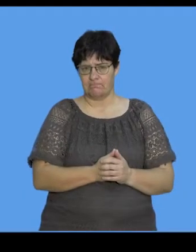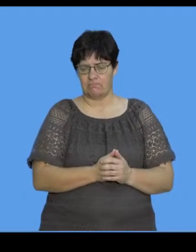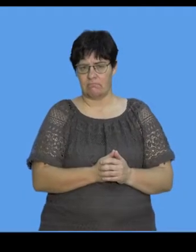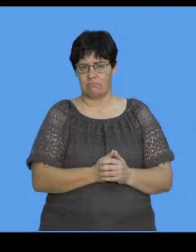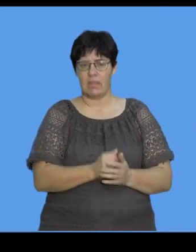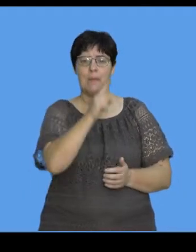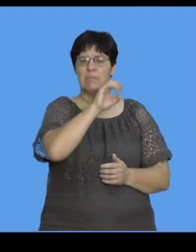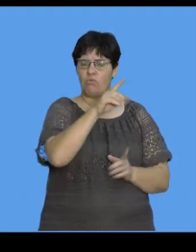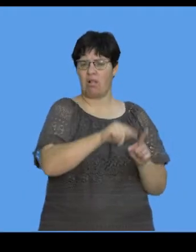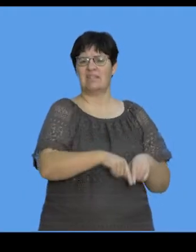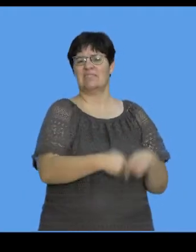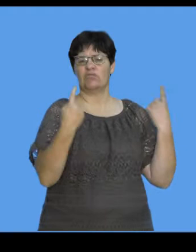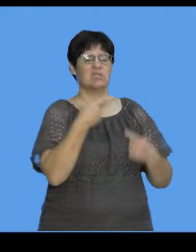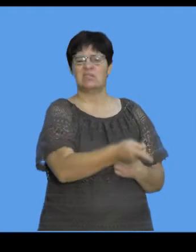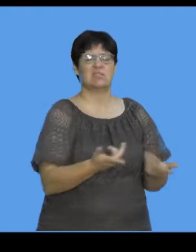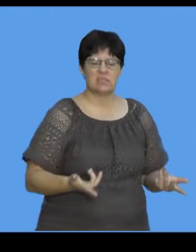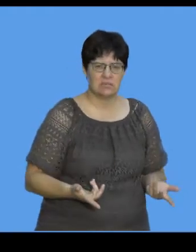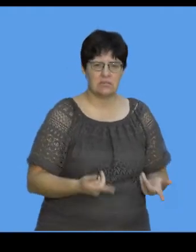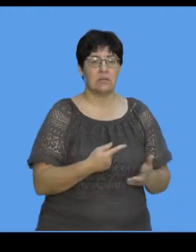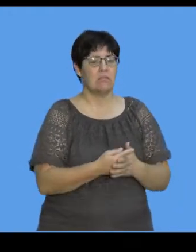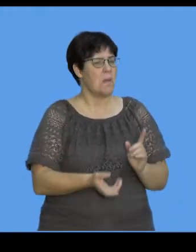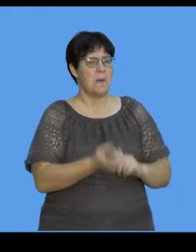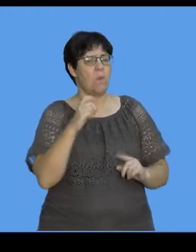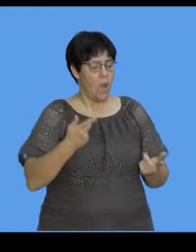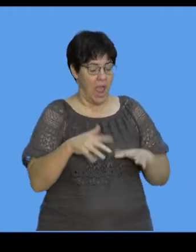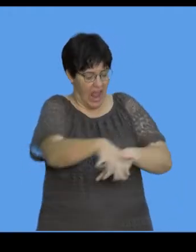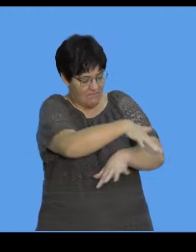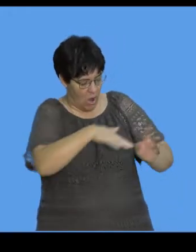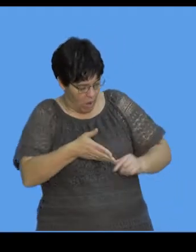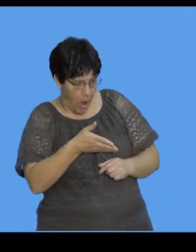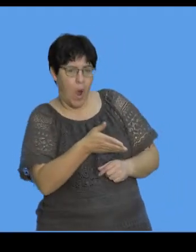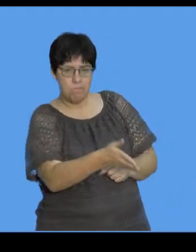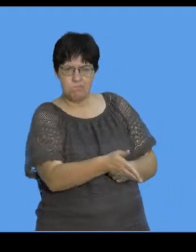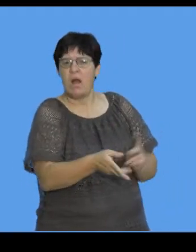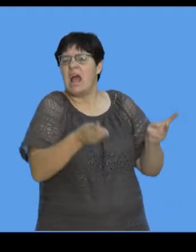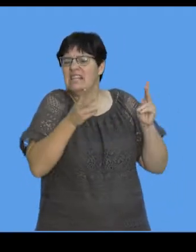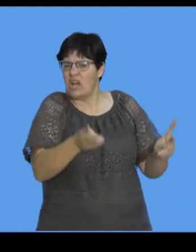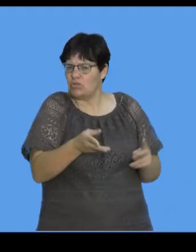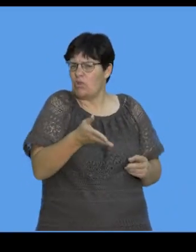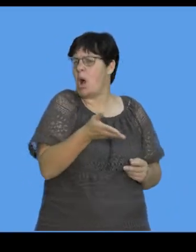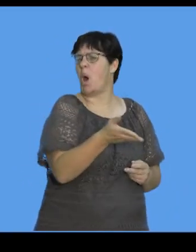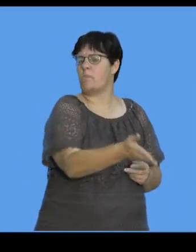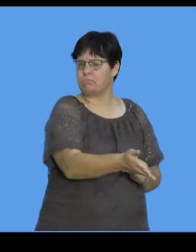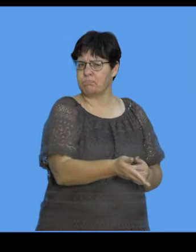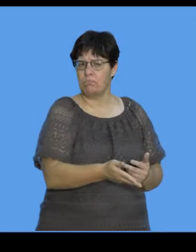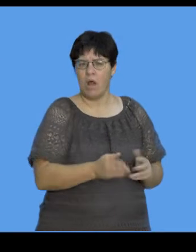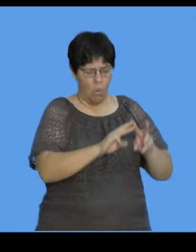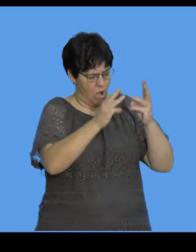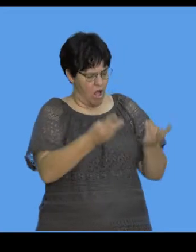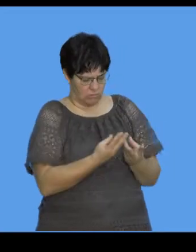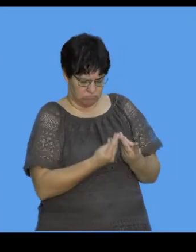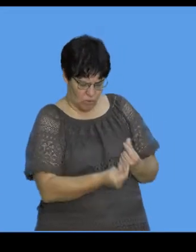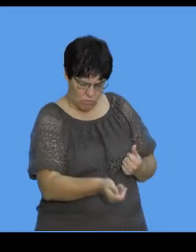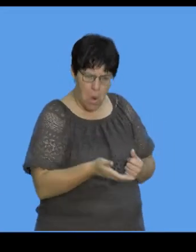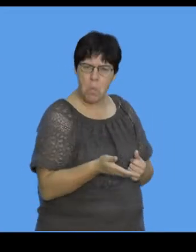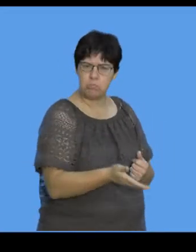right, at the different kinds of minerals. What a mineral is, it's found in our environment, it's found naturally in the